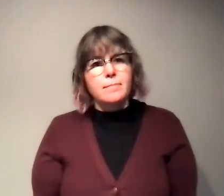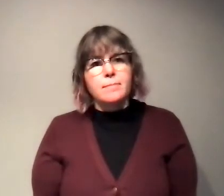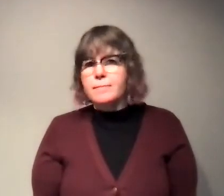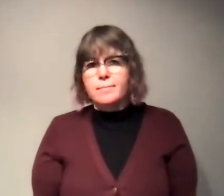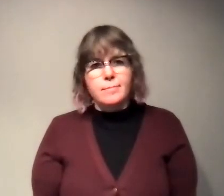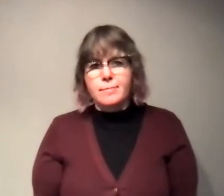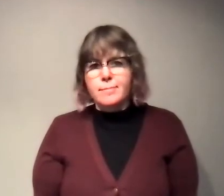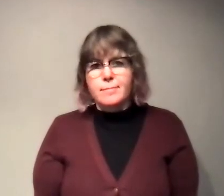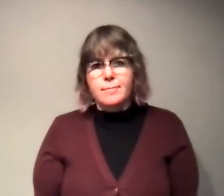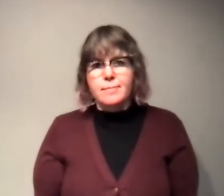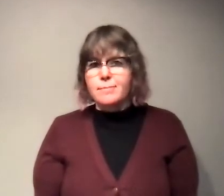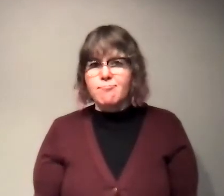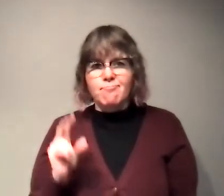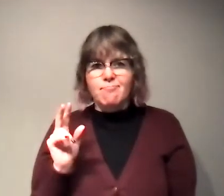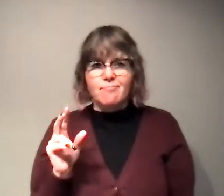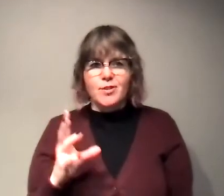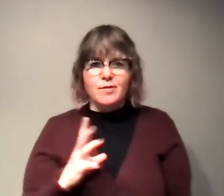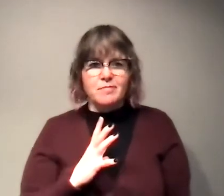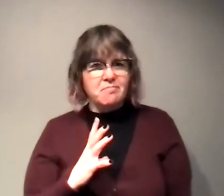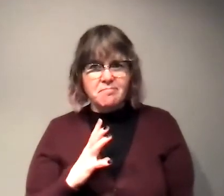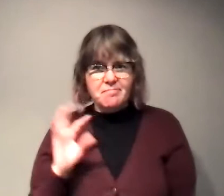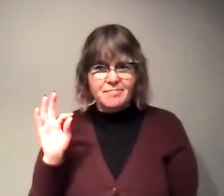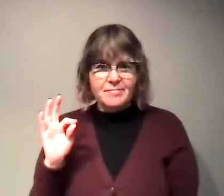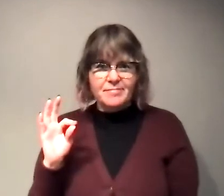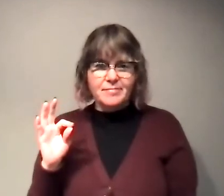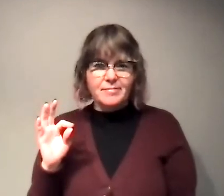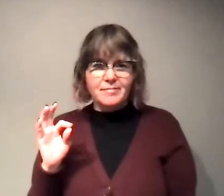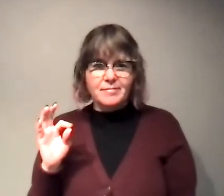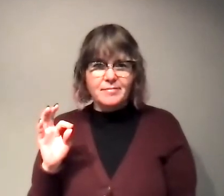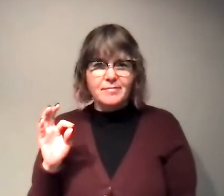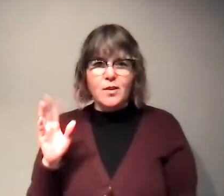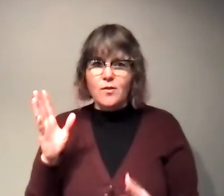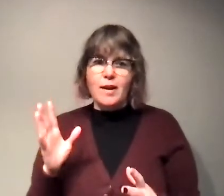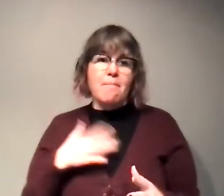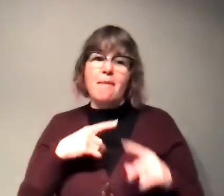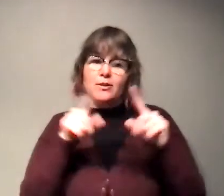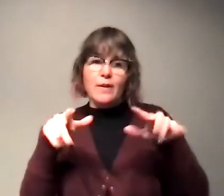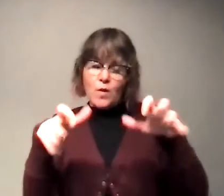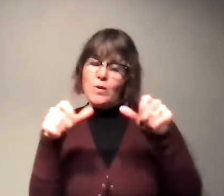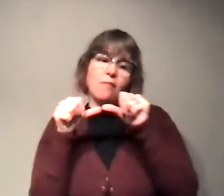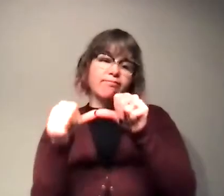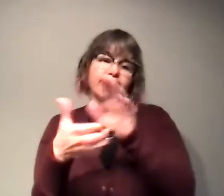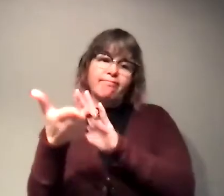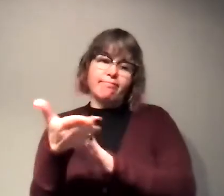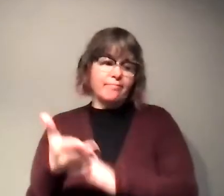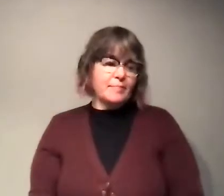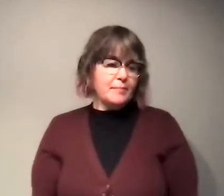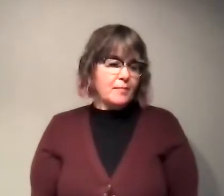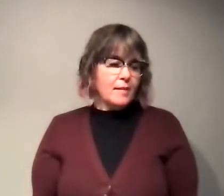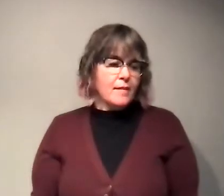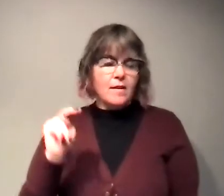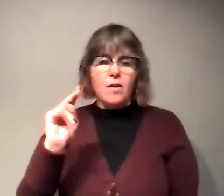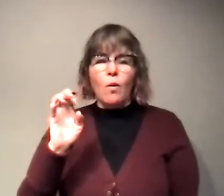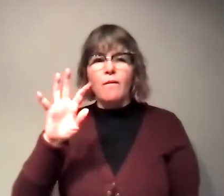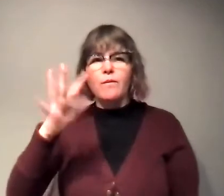frozen. Can you hear me? Yes. Well, then great. Then just my screen's frozen. I'm going to keep going. We've got Nicole, a 4th